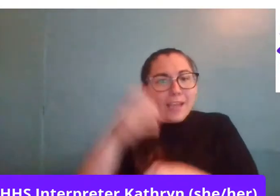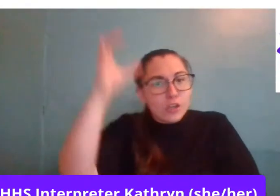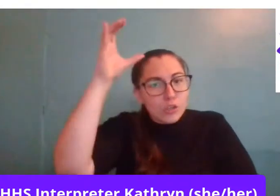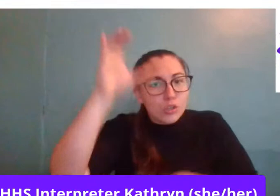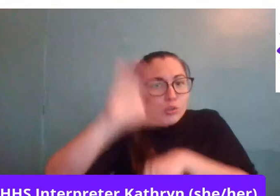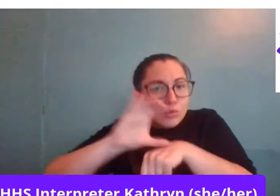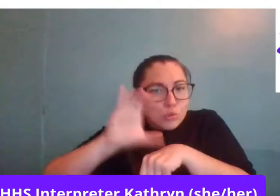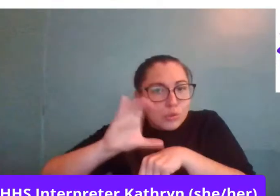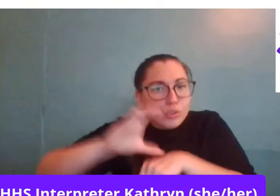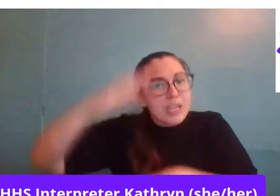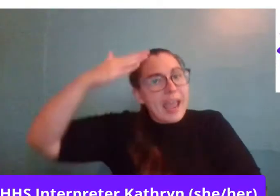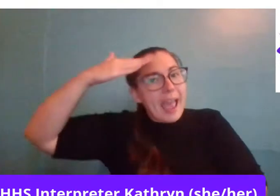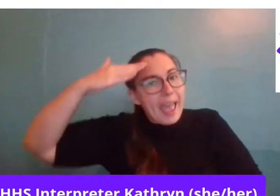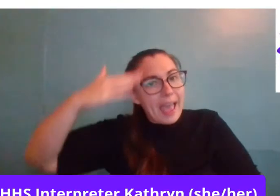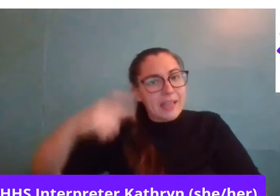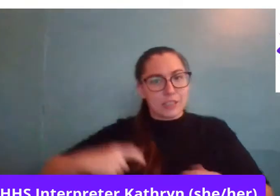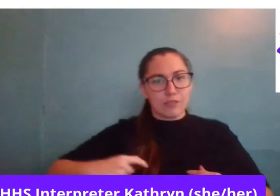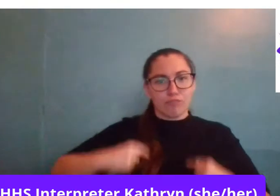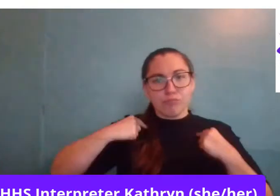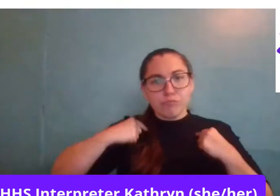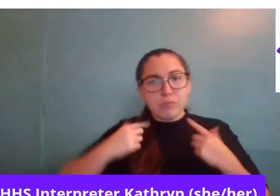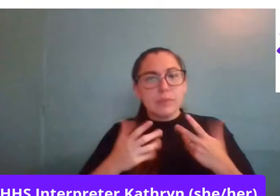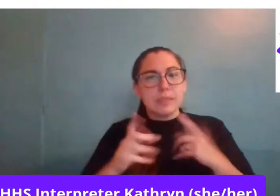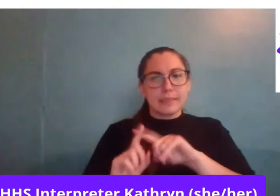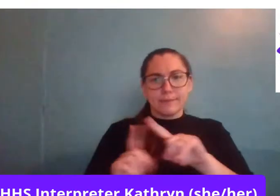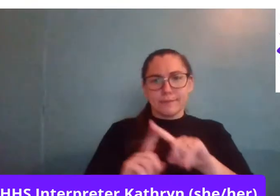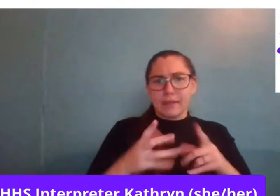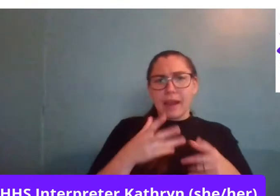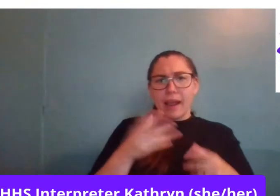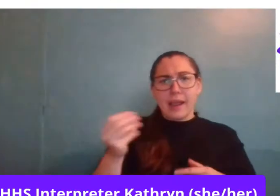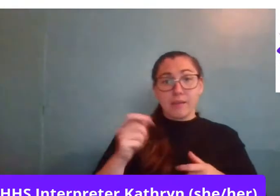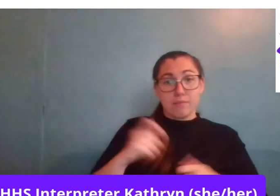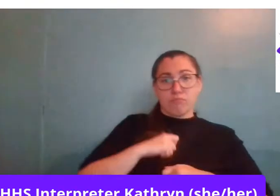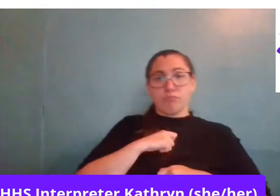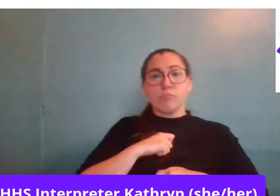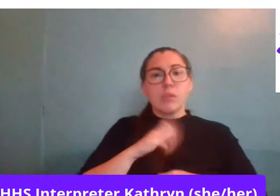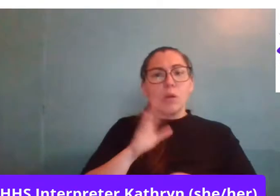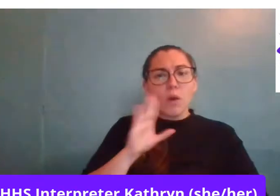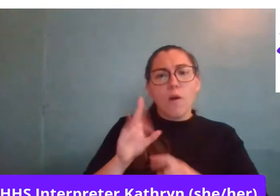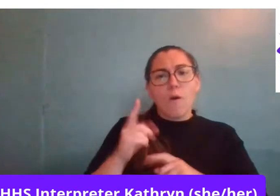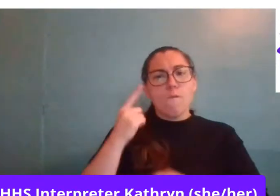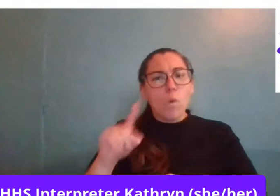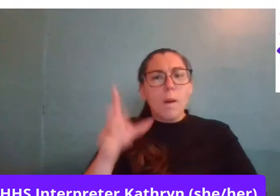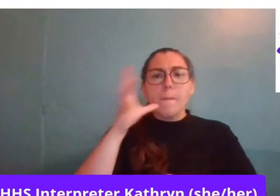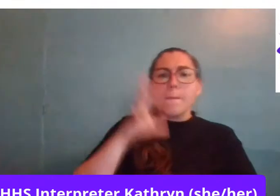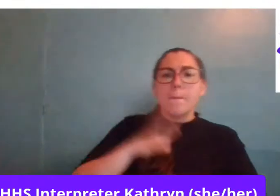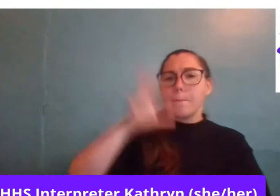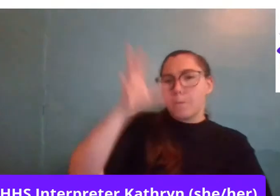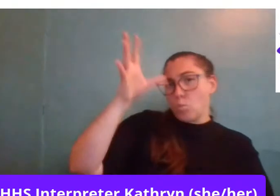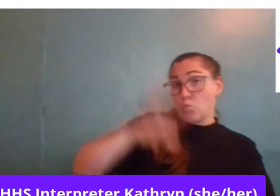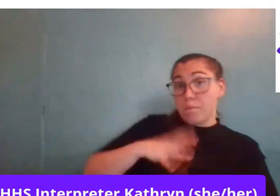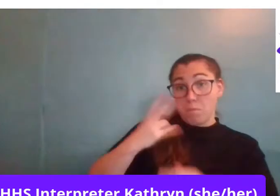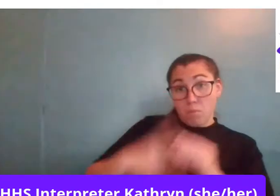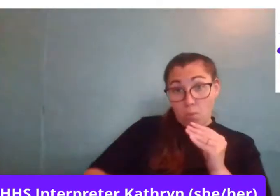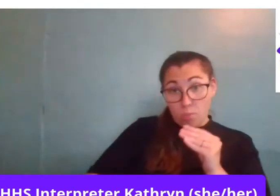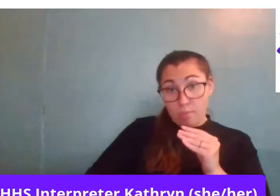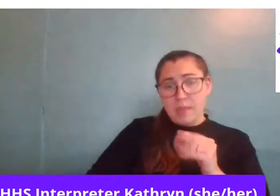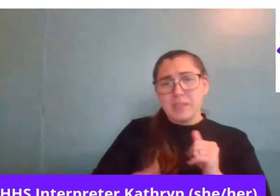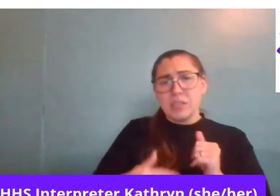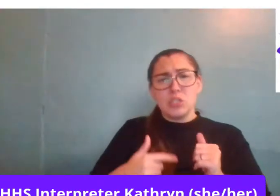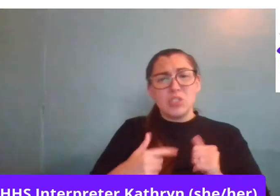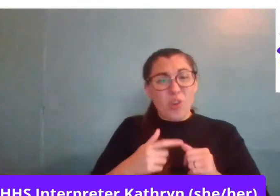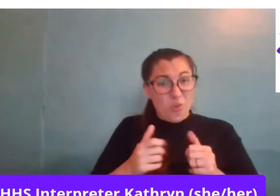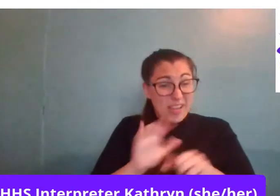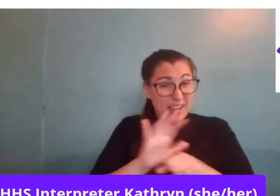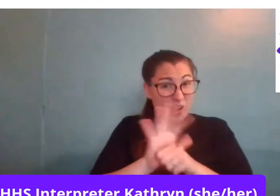much for the women and men as well. Um, I did not know with the